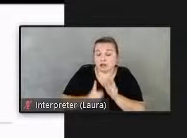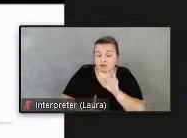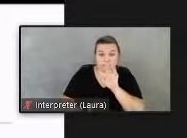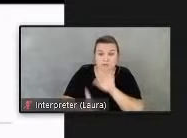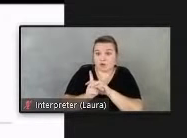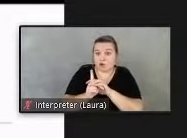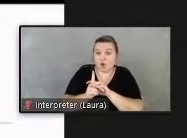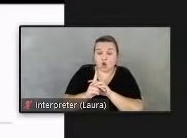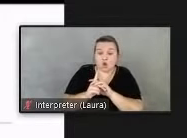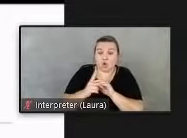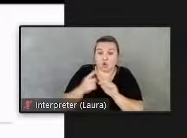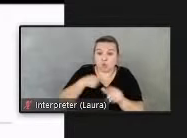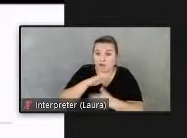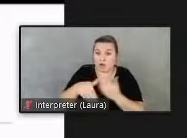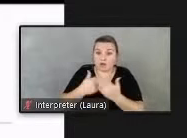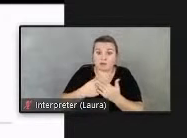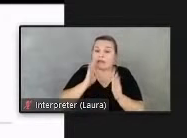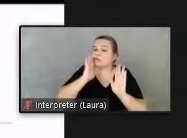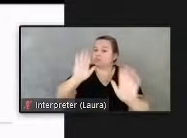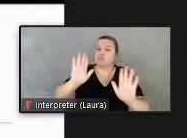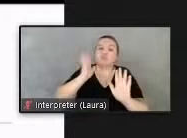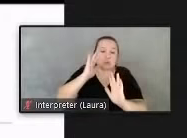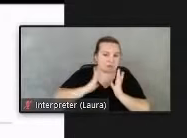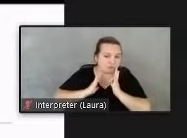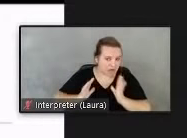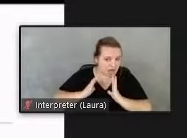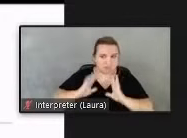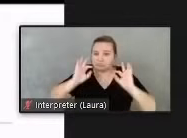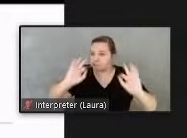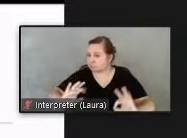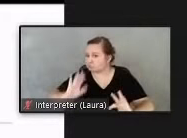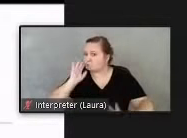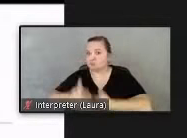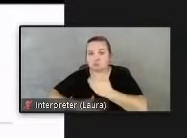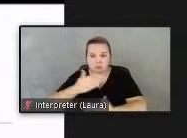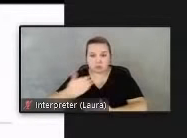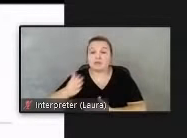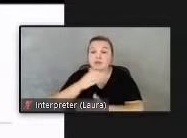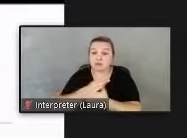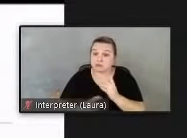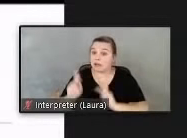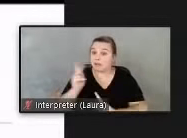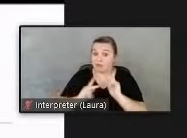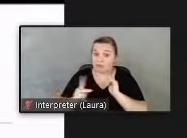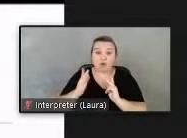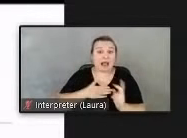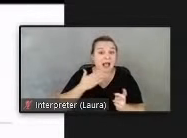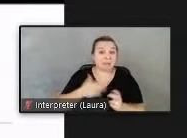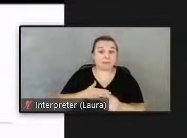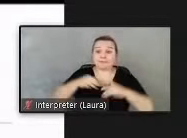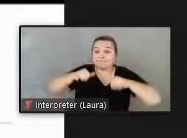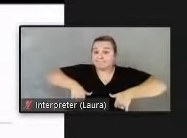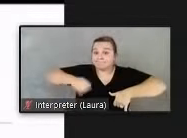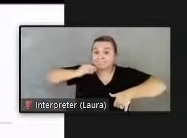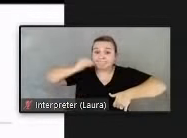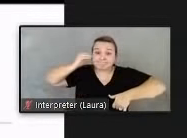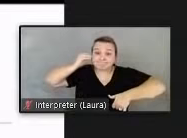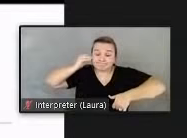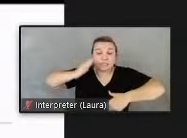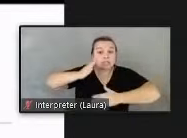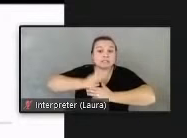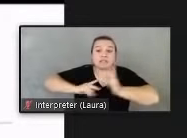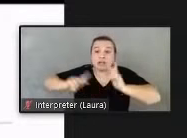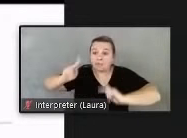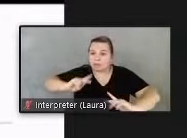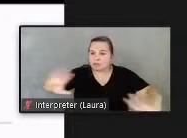We all say, oh, we'll get through this, things like this. There are some people who are happy by being loners and staying at home. There are some kids who